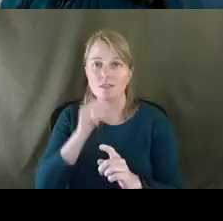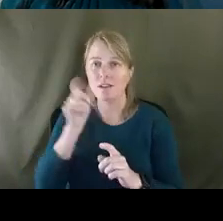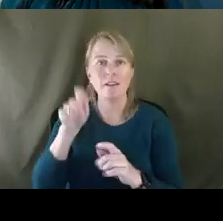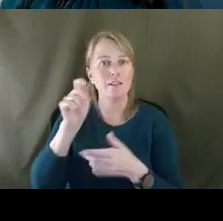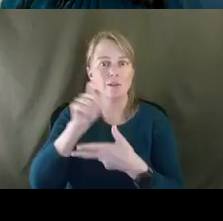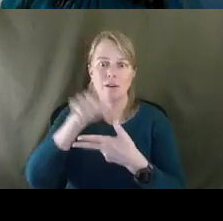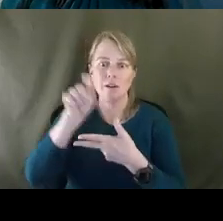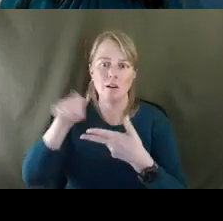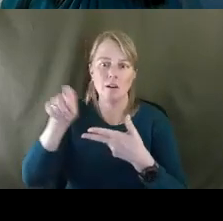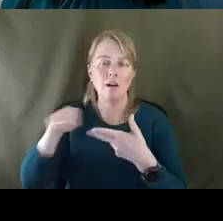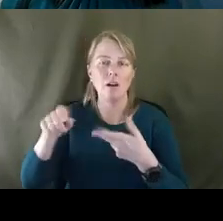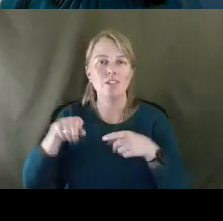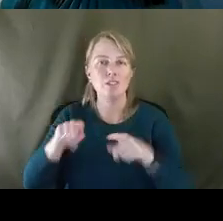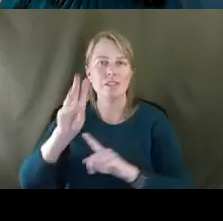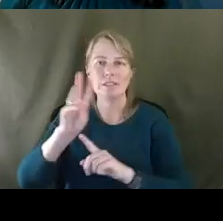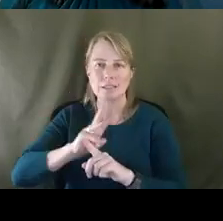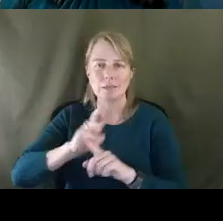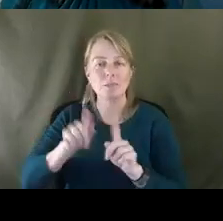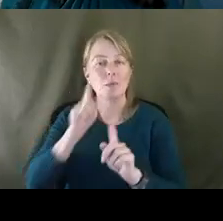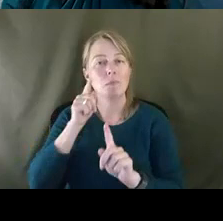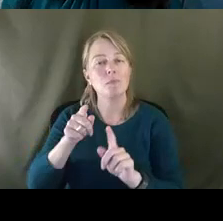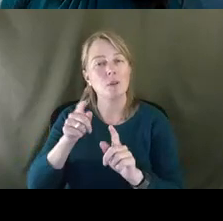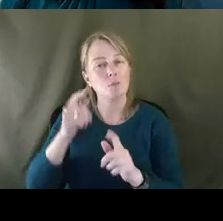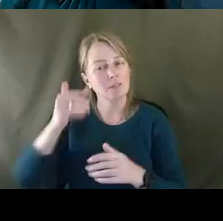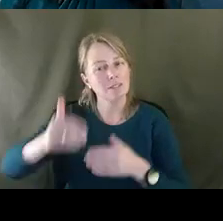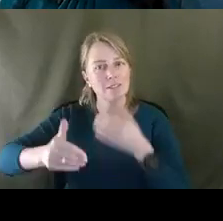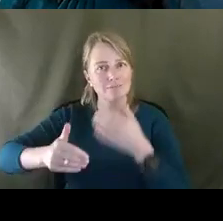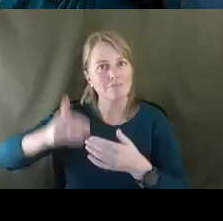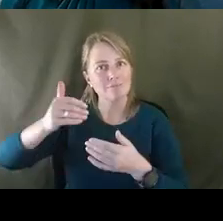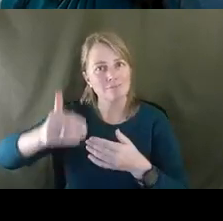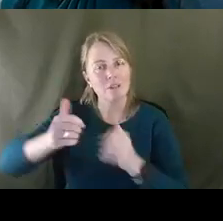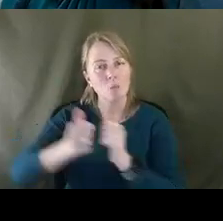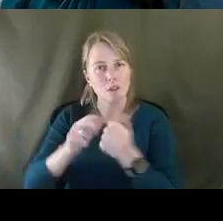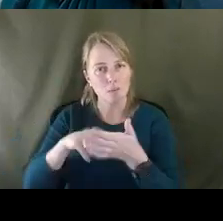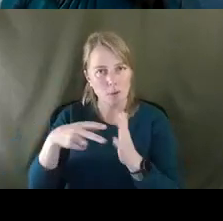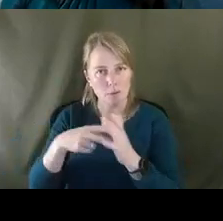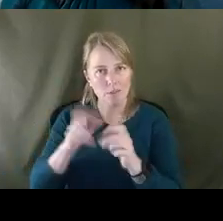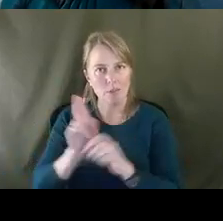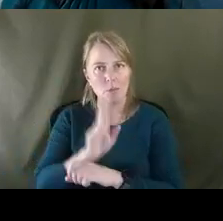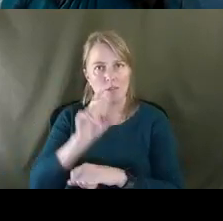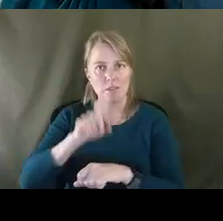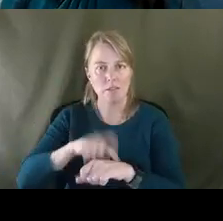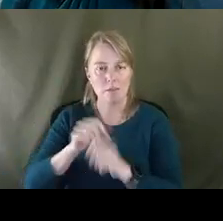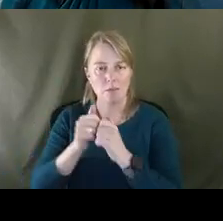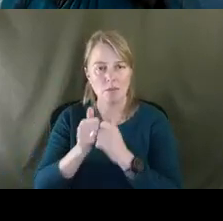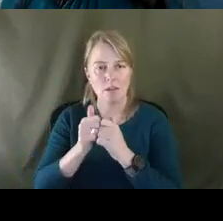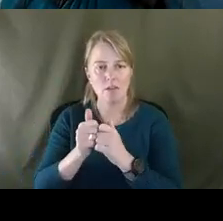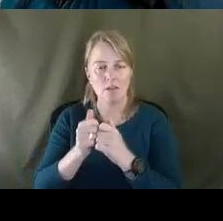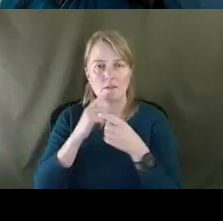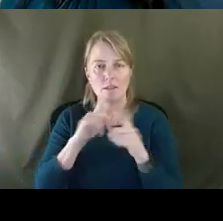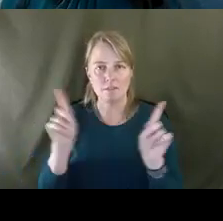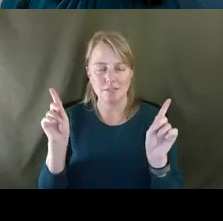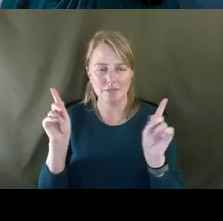within the 6 months, but the idea is that they are moving forward with purpose and using their time together most